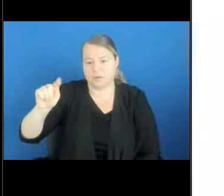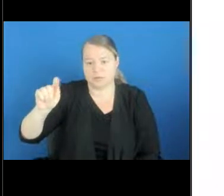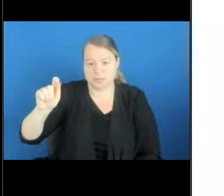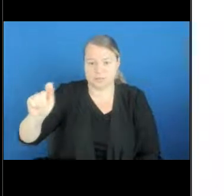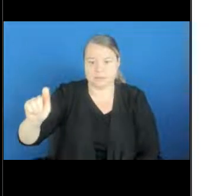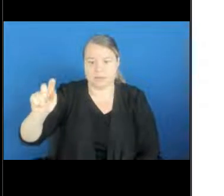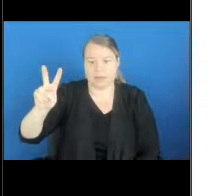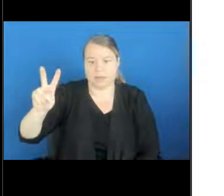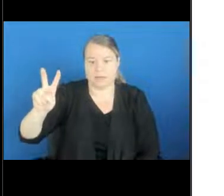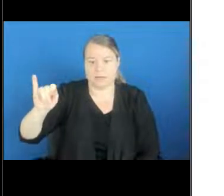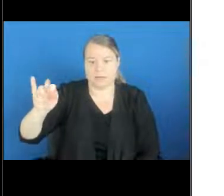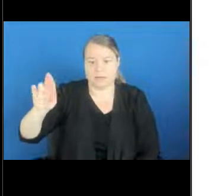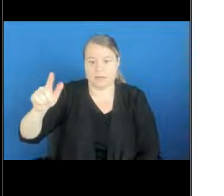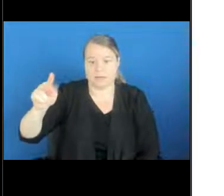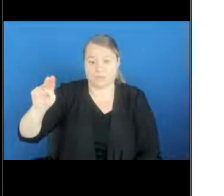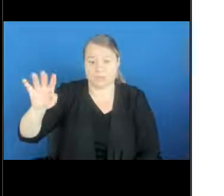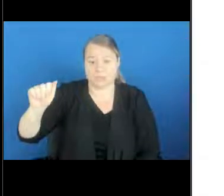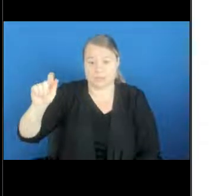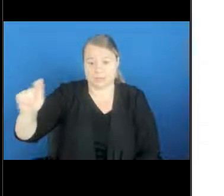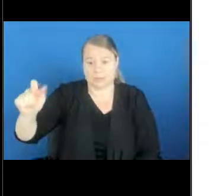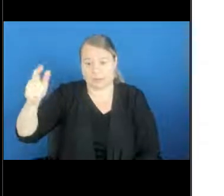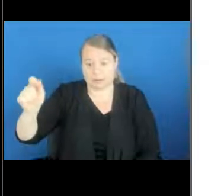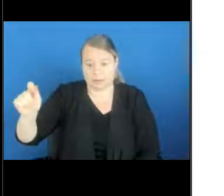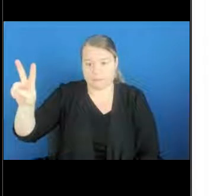meetingcomments@vdot.virginia.gov or to